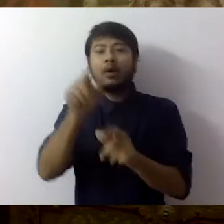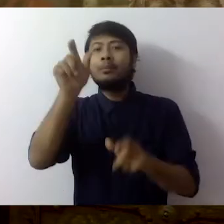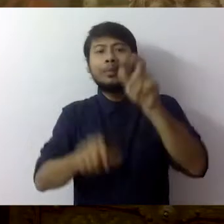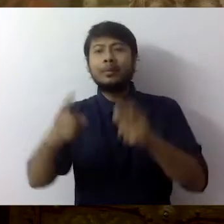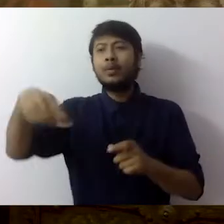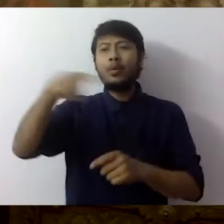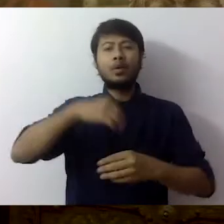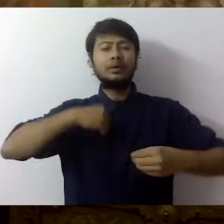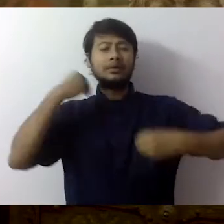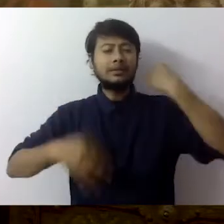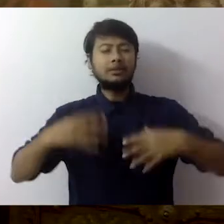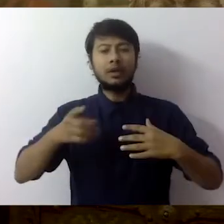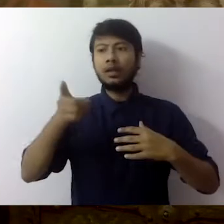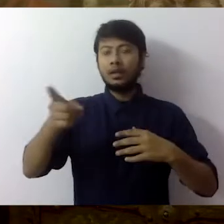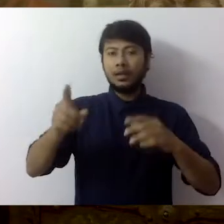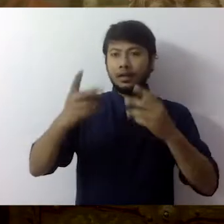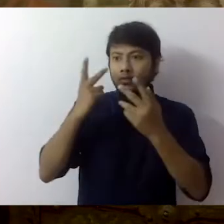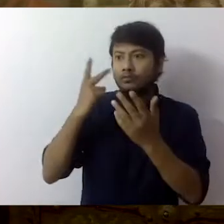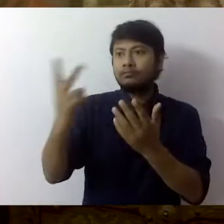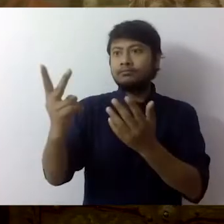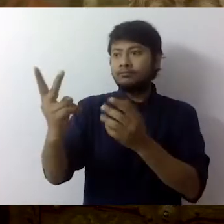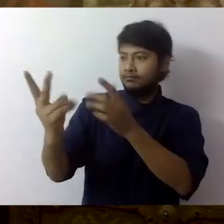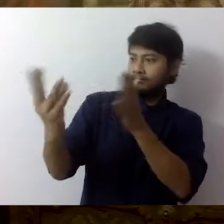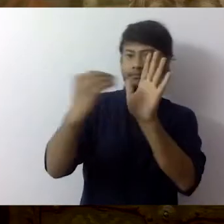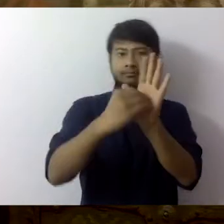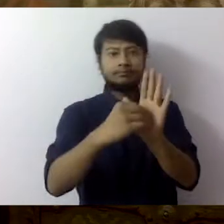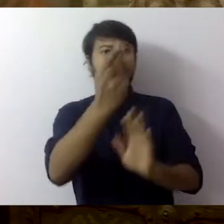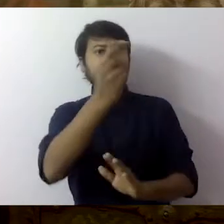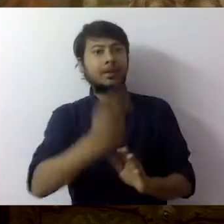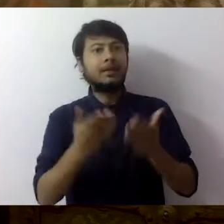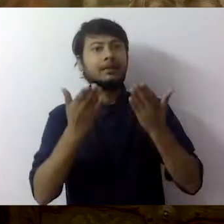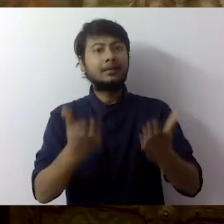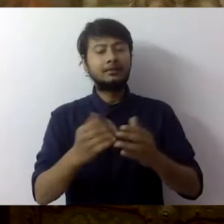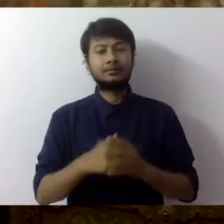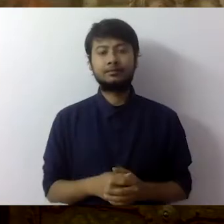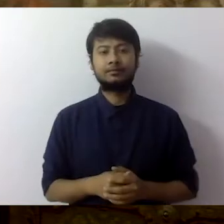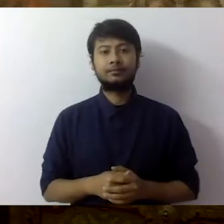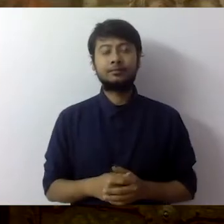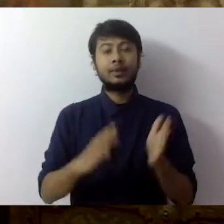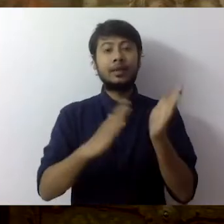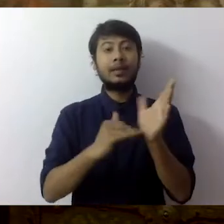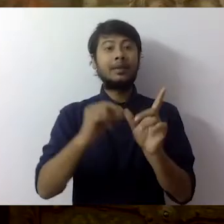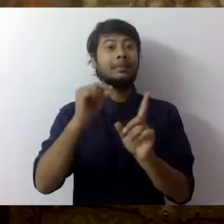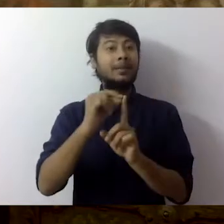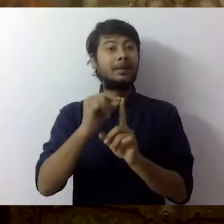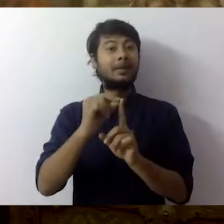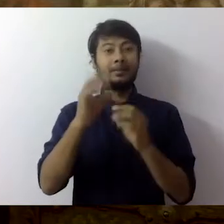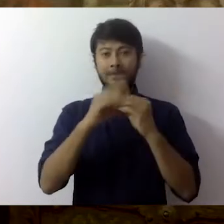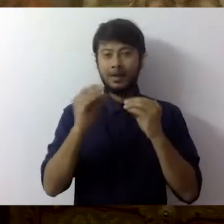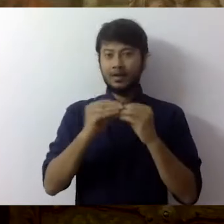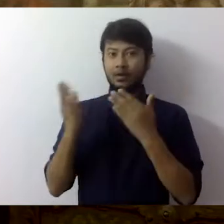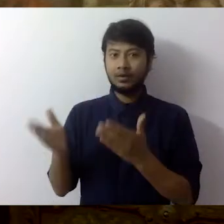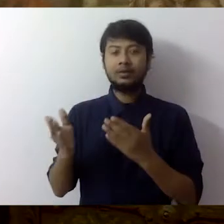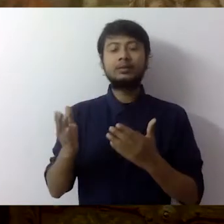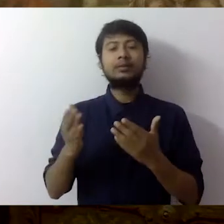struggles occurring at the level of the visual?" The Museum of Art and Photography takes this as an opportunity